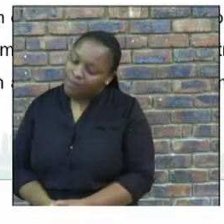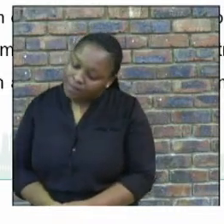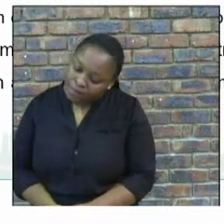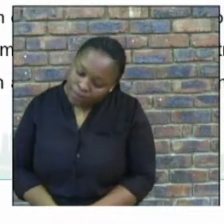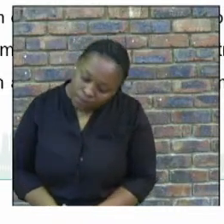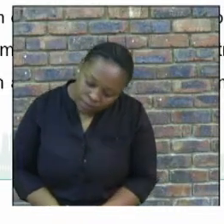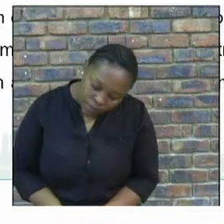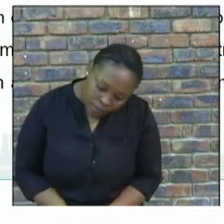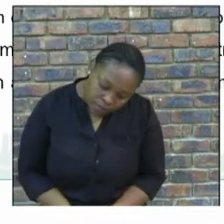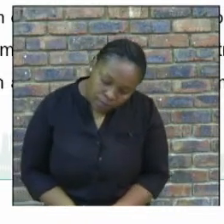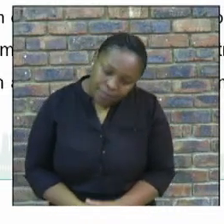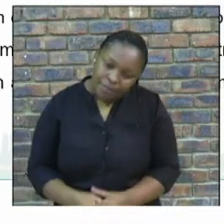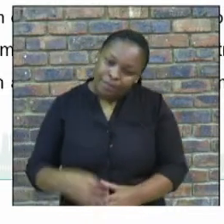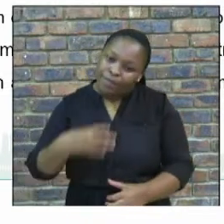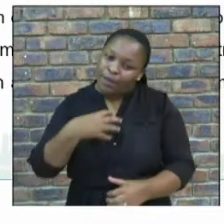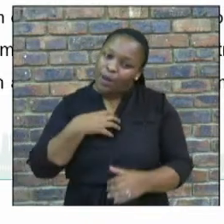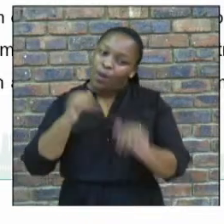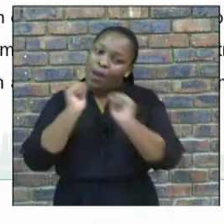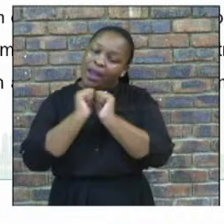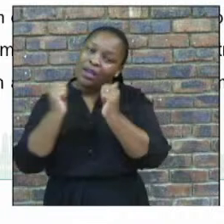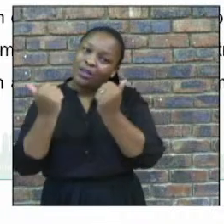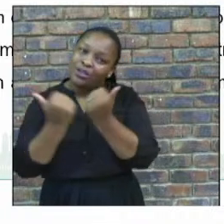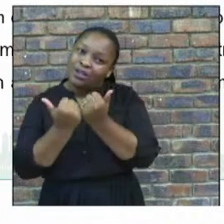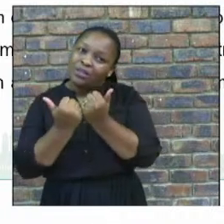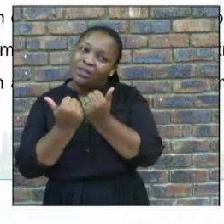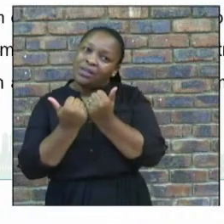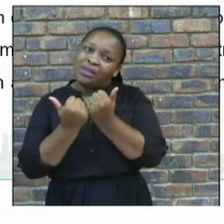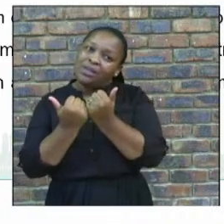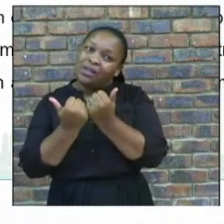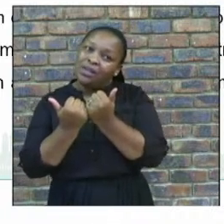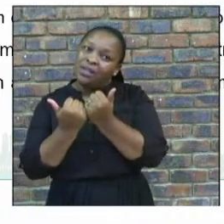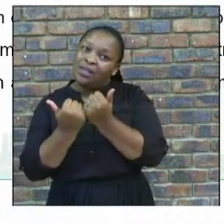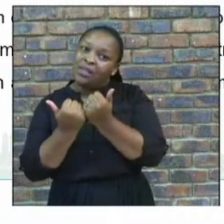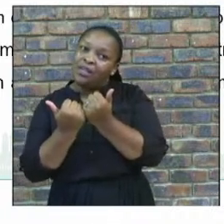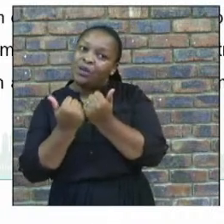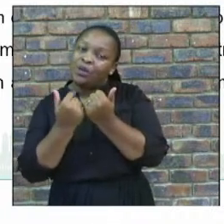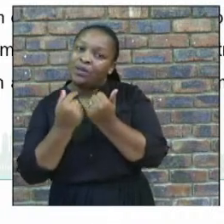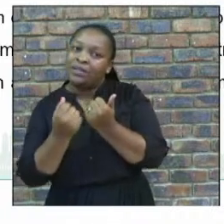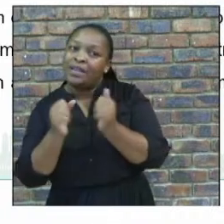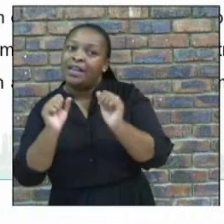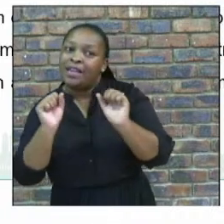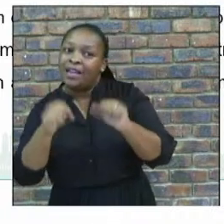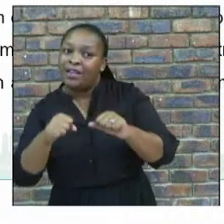our agency will allow and will facilitate that